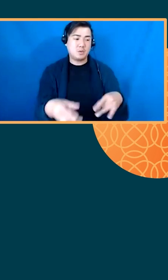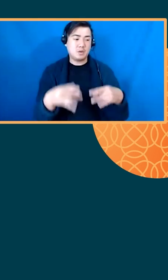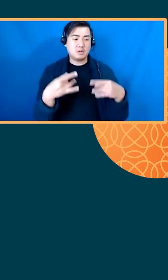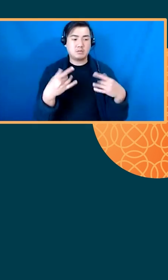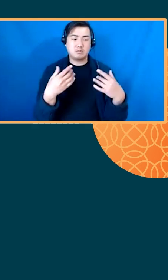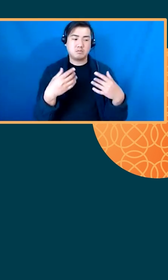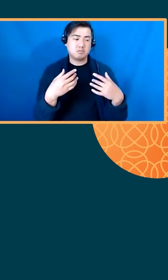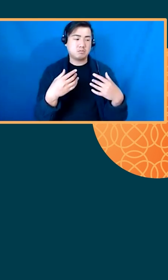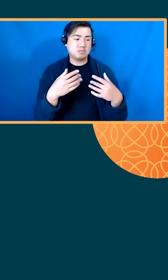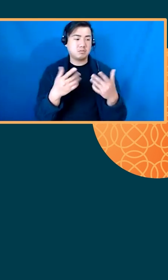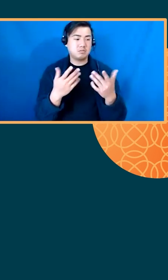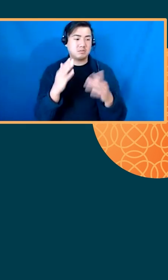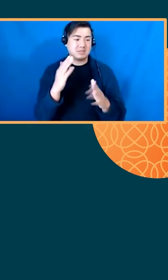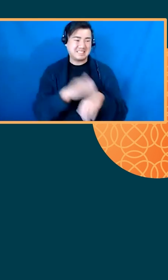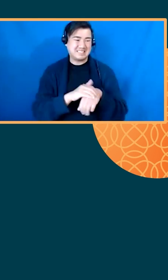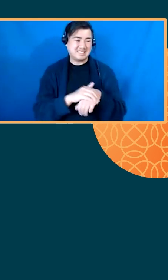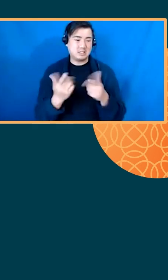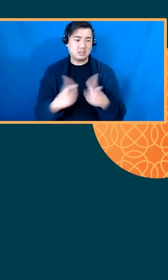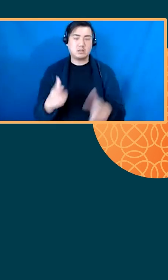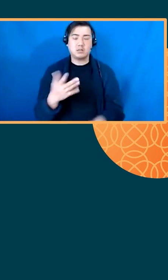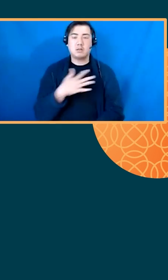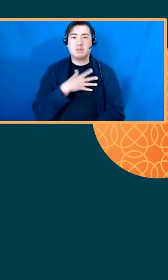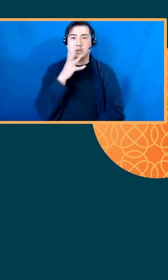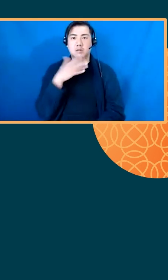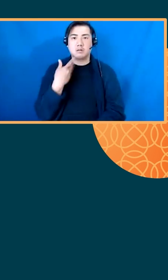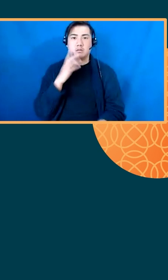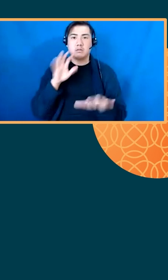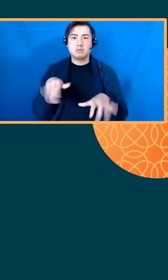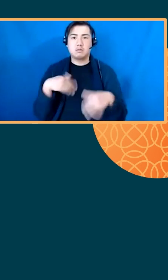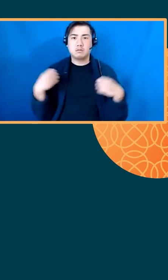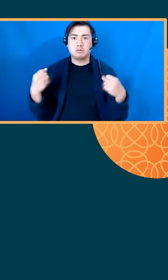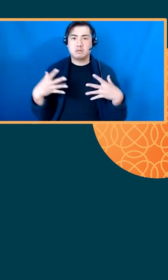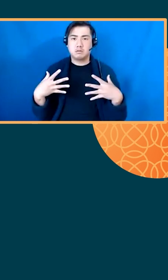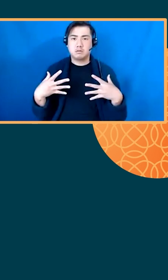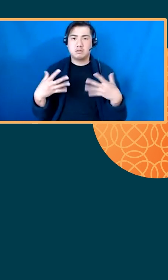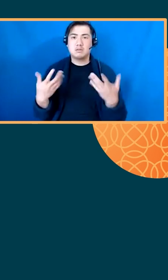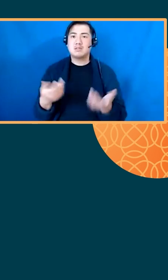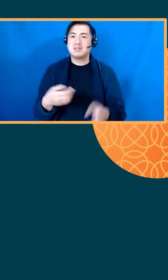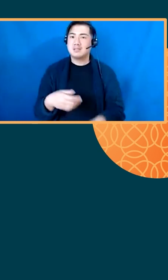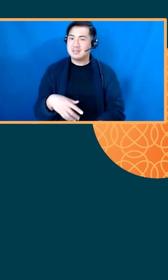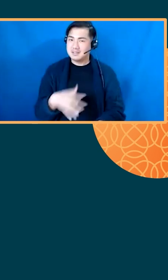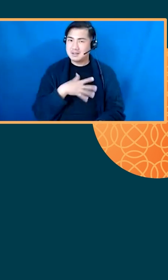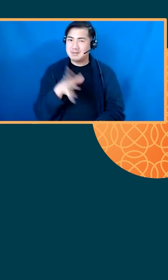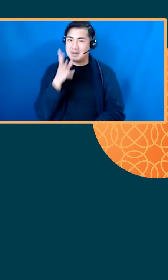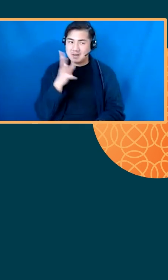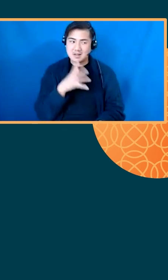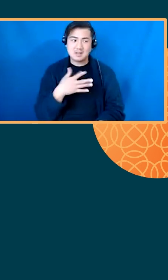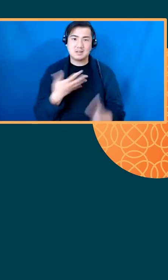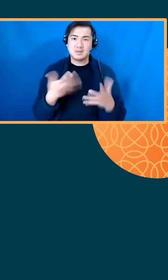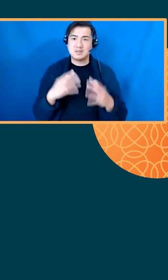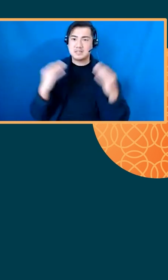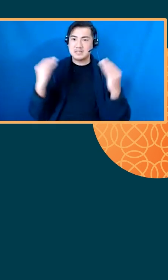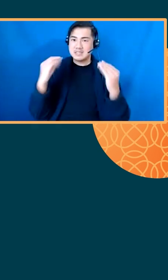when my brother and I were children was more Korean than her actually teaching us Korean.